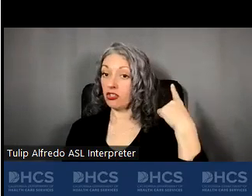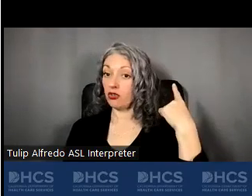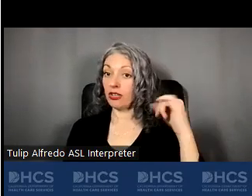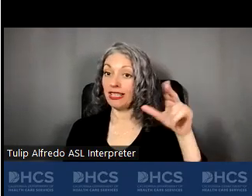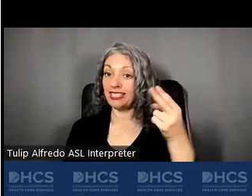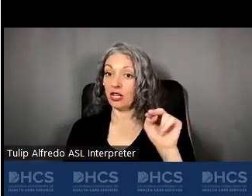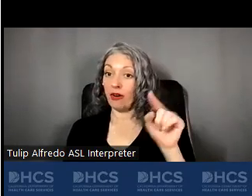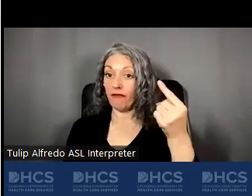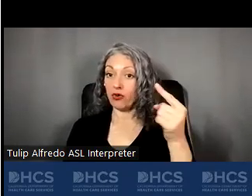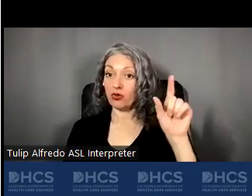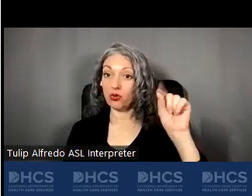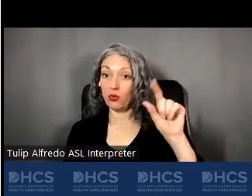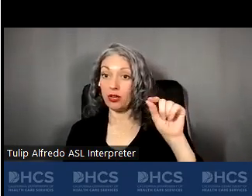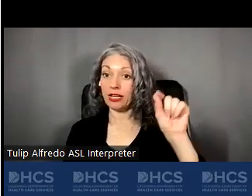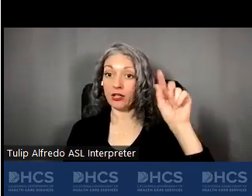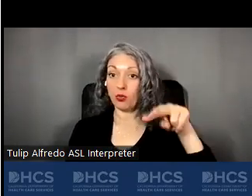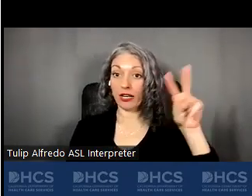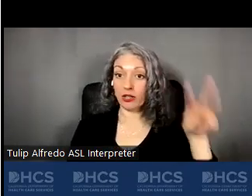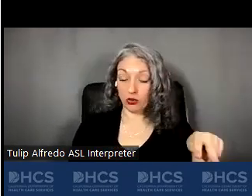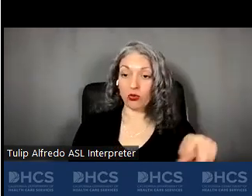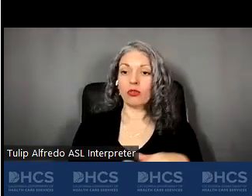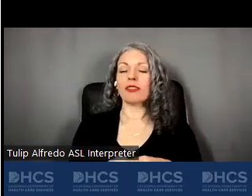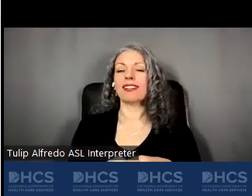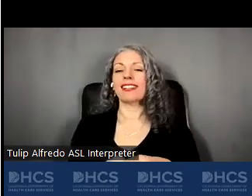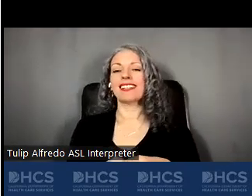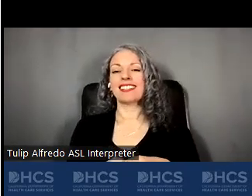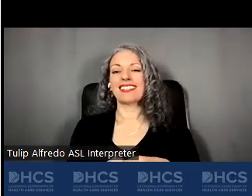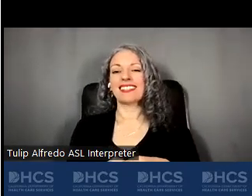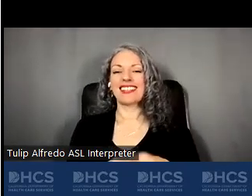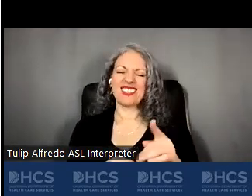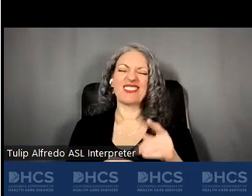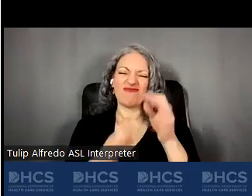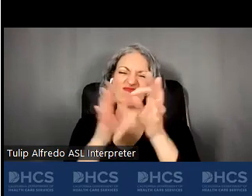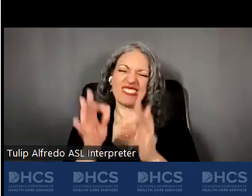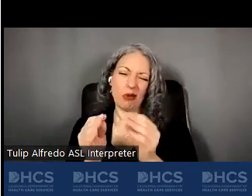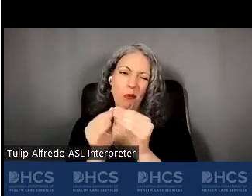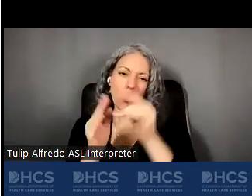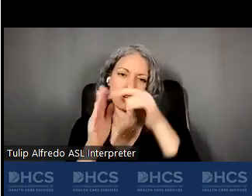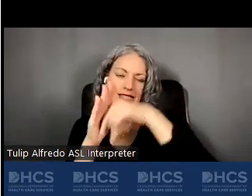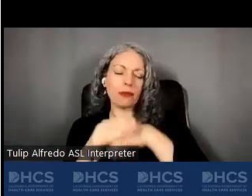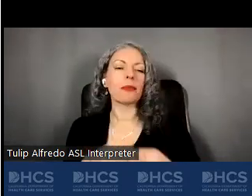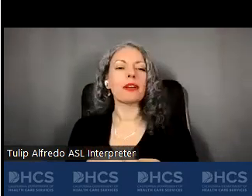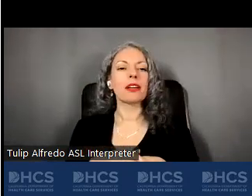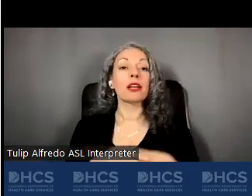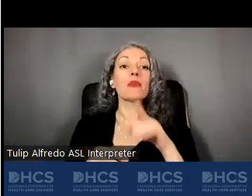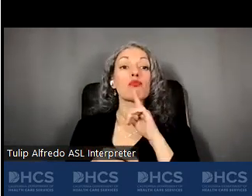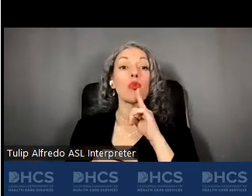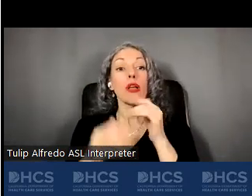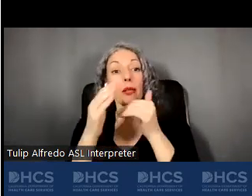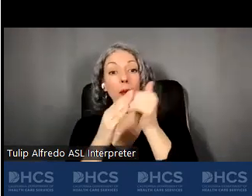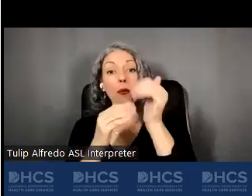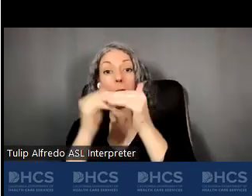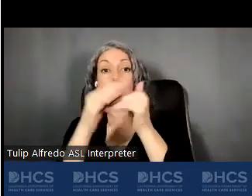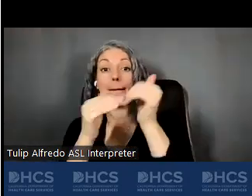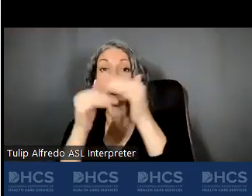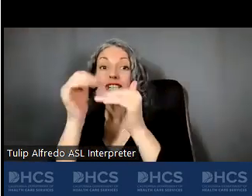1, 2022. It's definitely a phased approach. I'll get into the details there. So we really are building the plane as